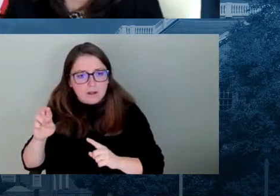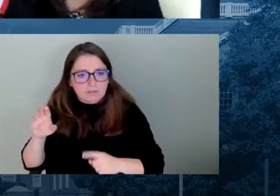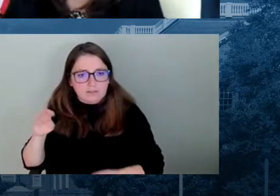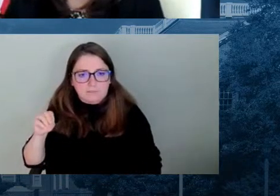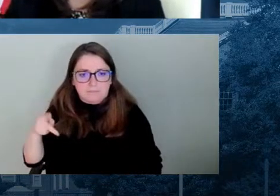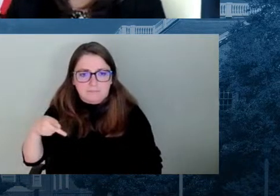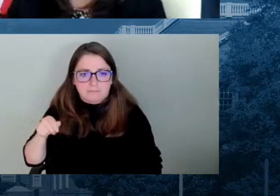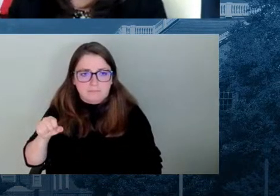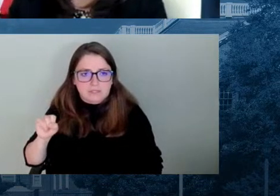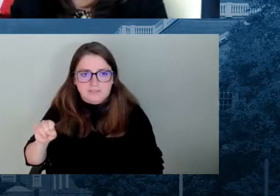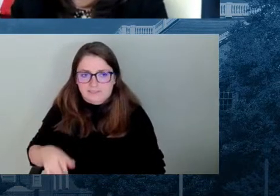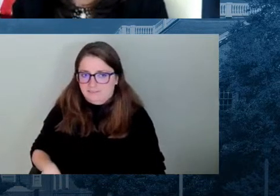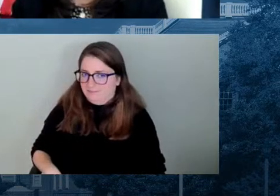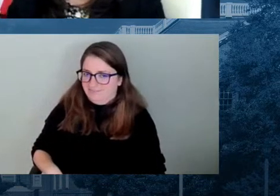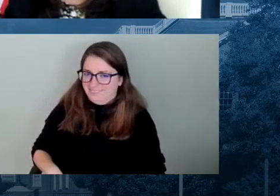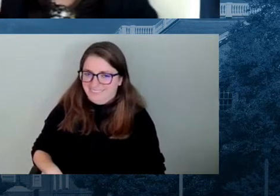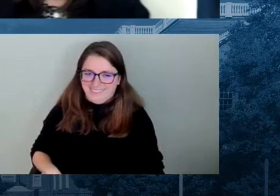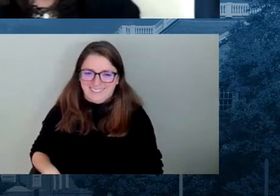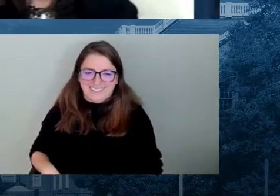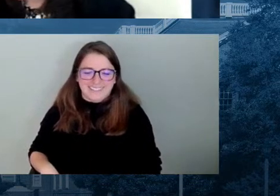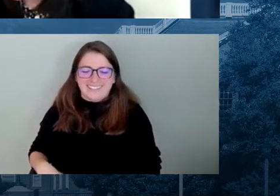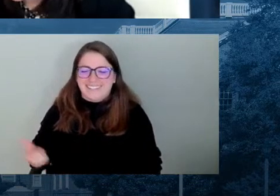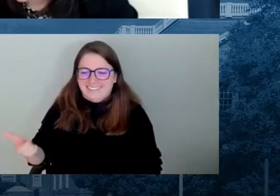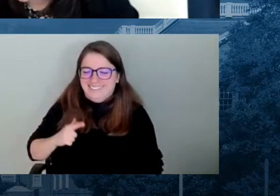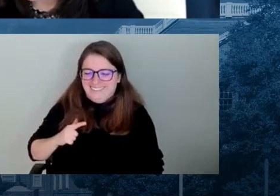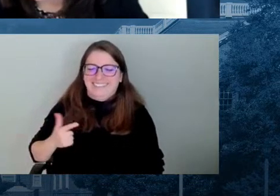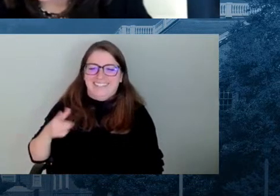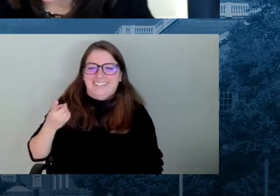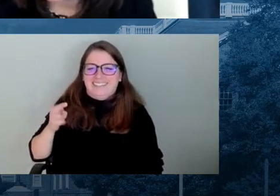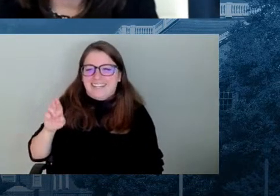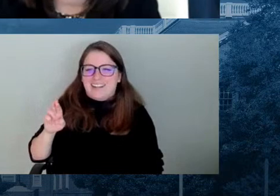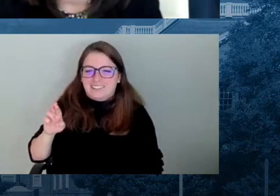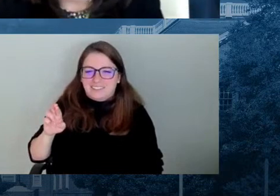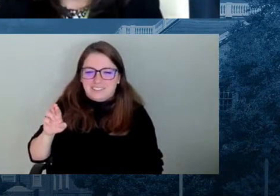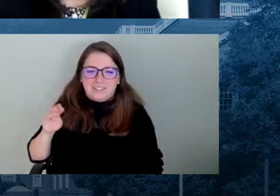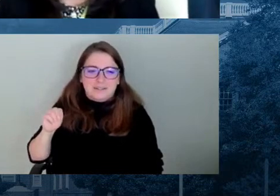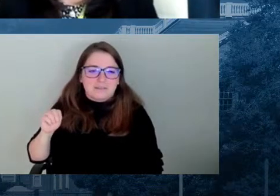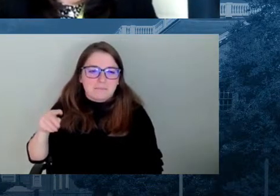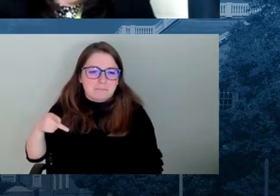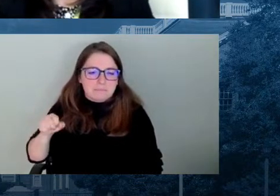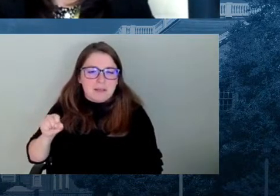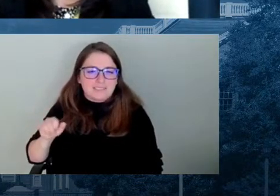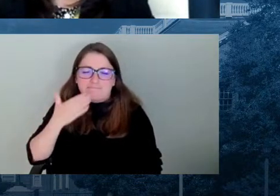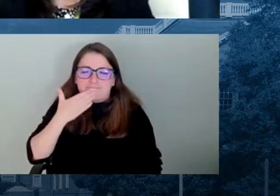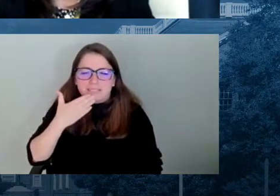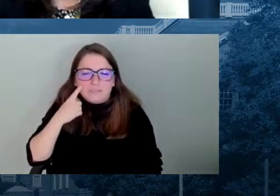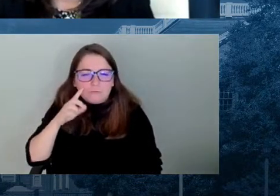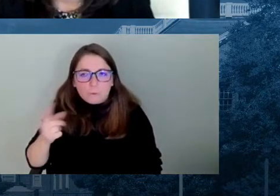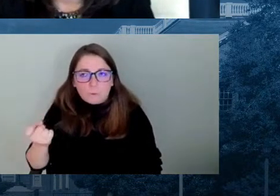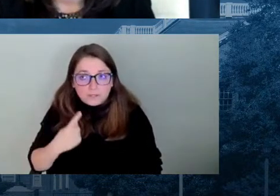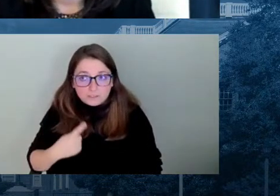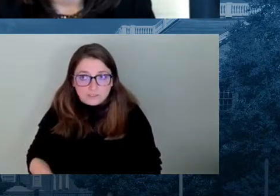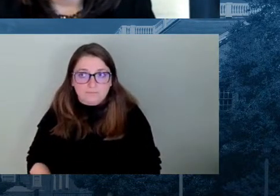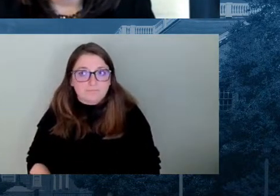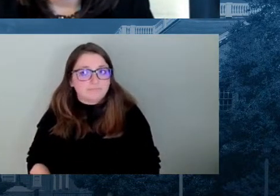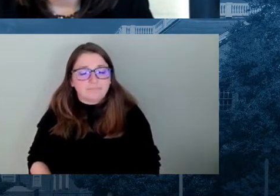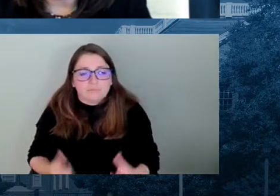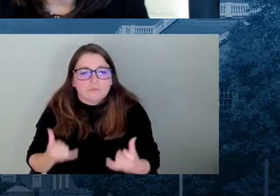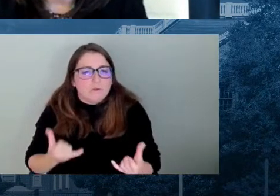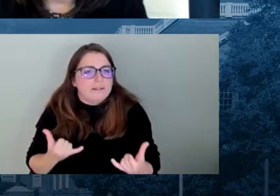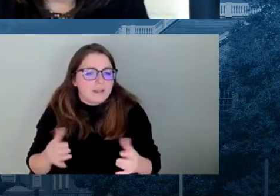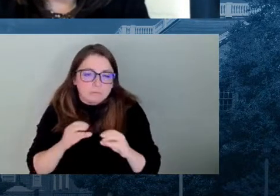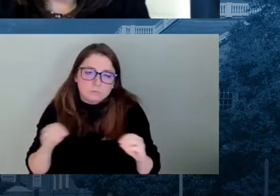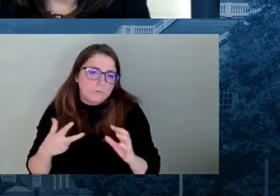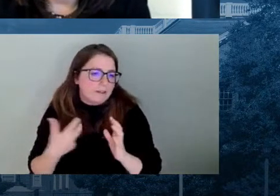I defer to Dr. Posse. Thank you. Thank you, Mark, for that question. It's a good one. So there is not currently a